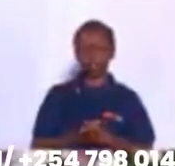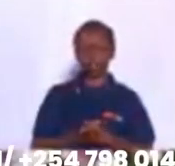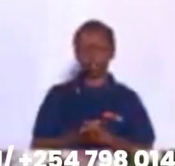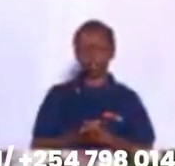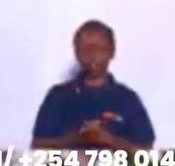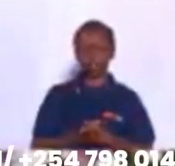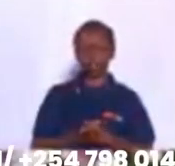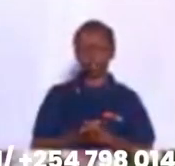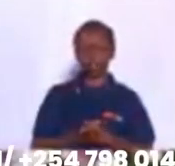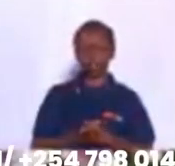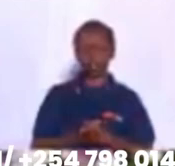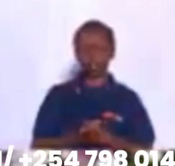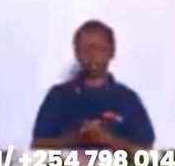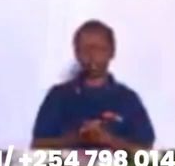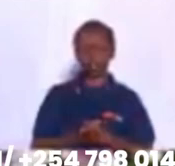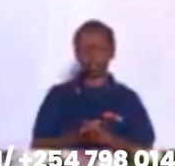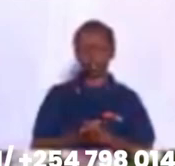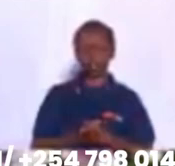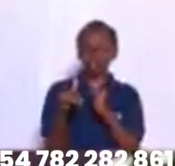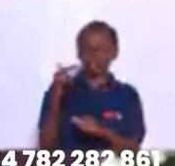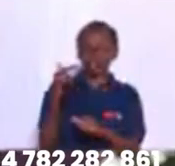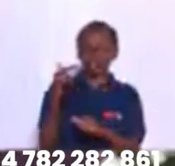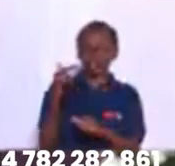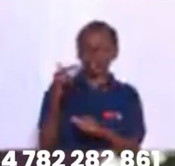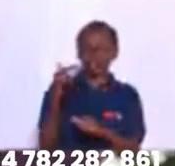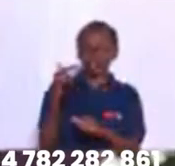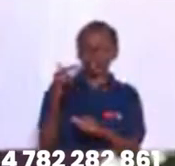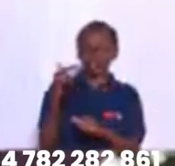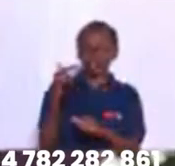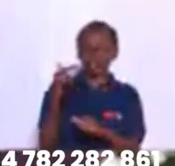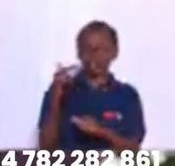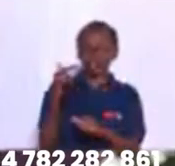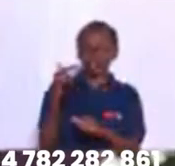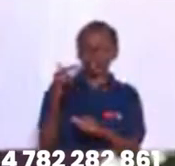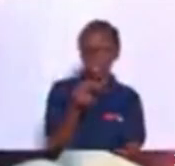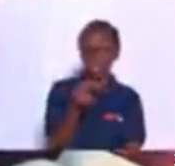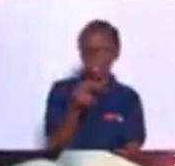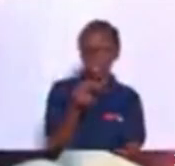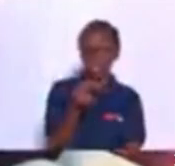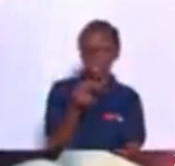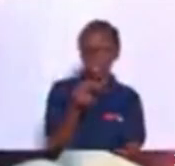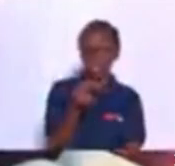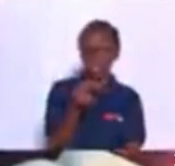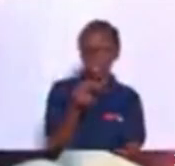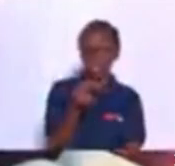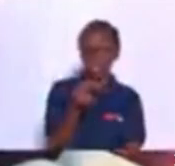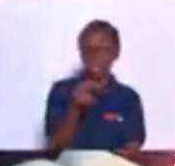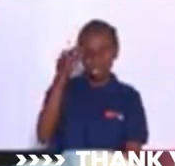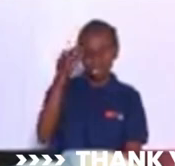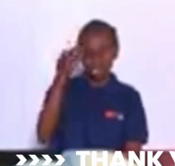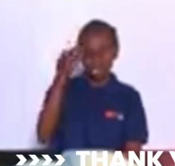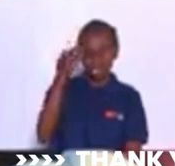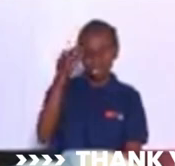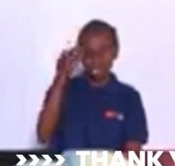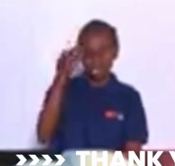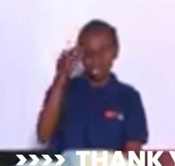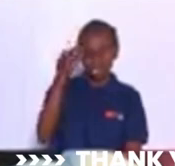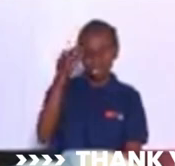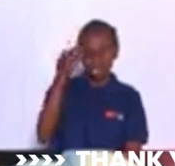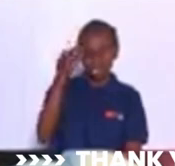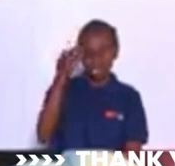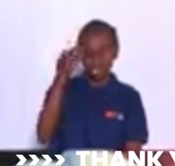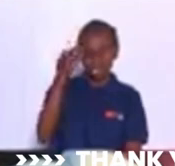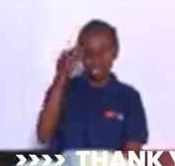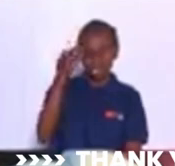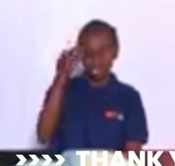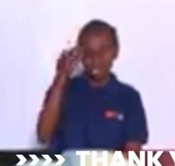One of the things which we mentioned, I say lack of knowledge on how to solve marital conflicts.